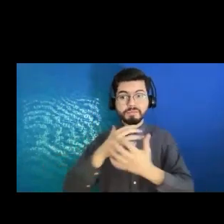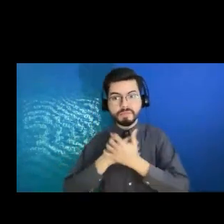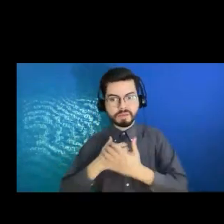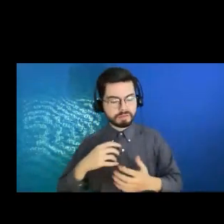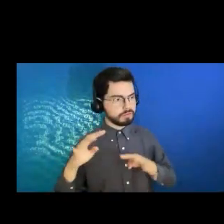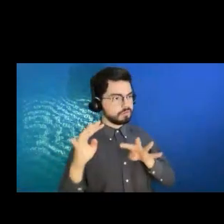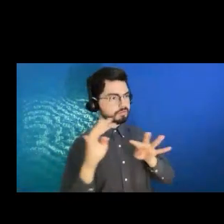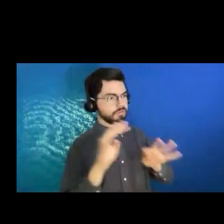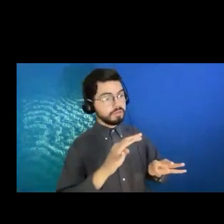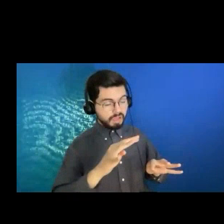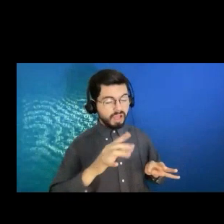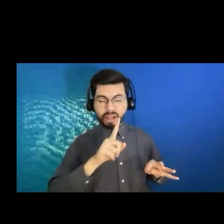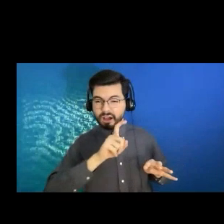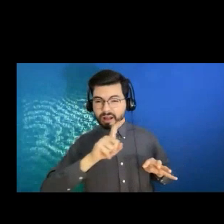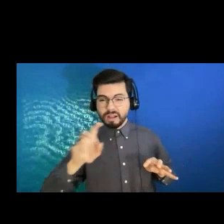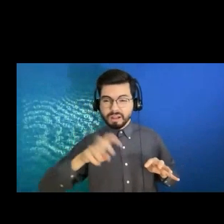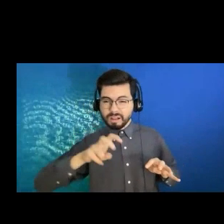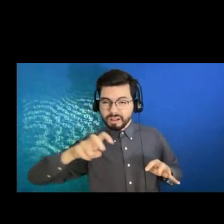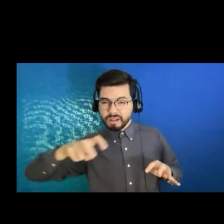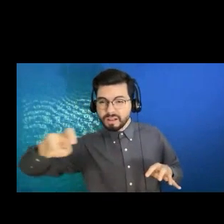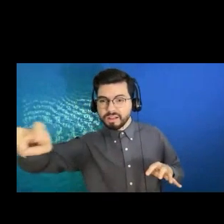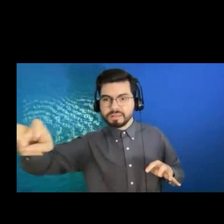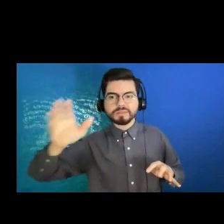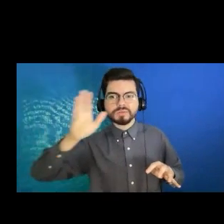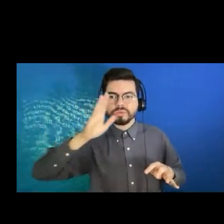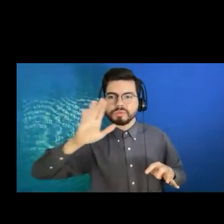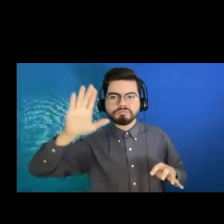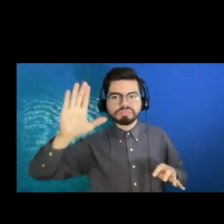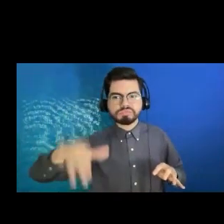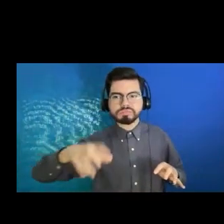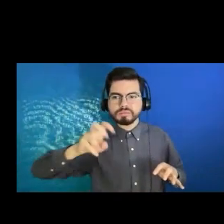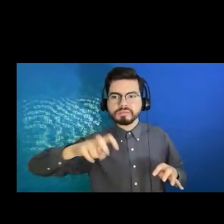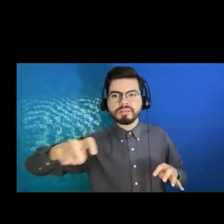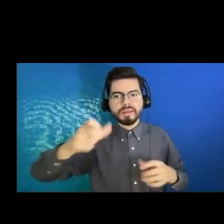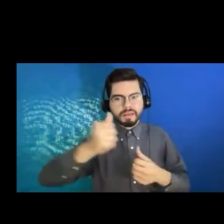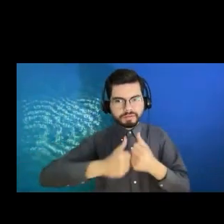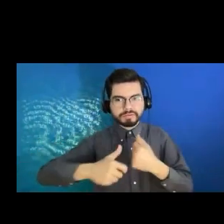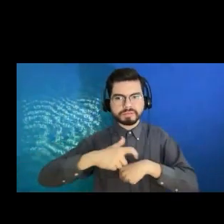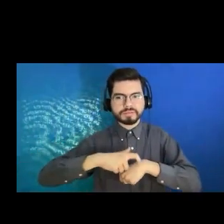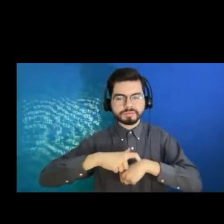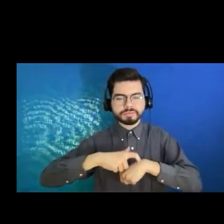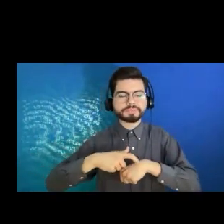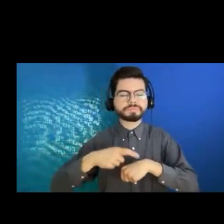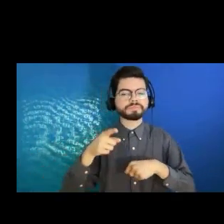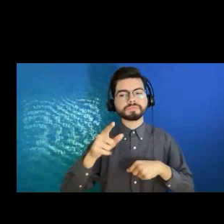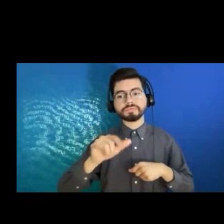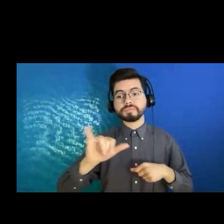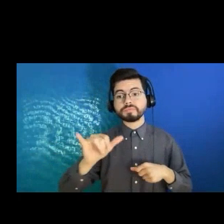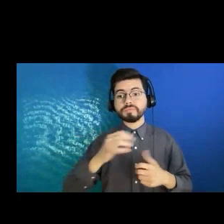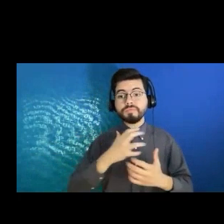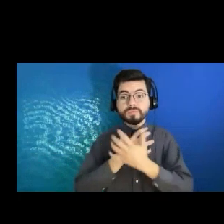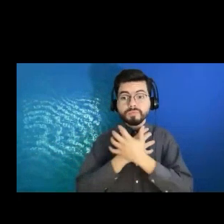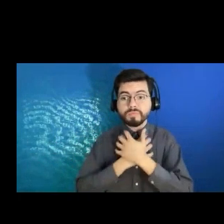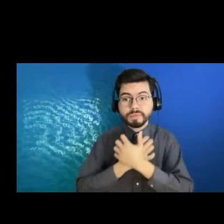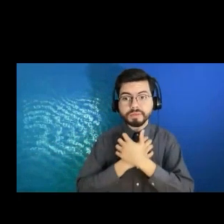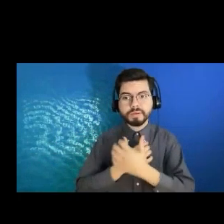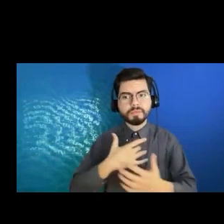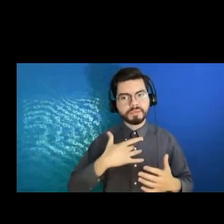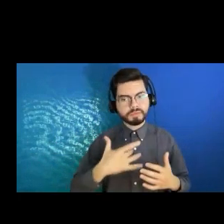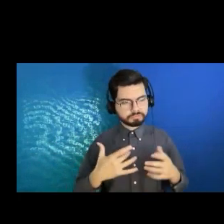people are going to habituate to bears, and this is just as common. The bear is tolerating people at pretty close